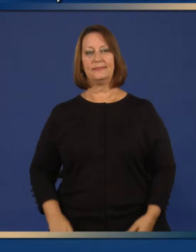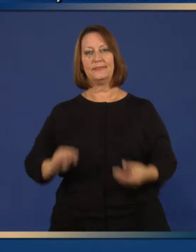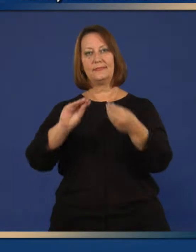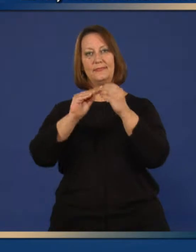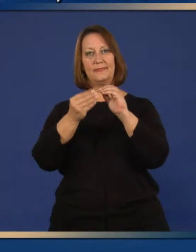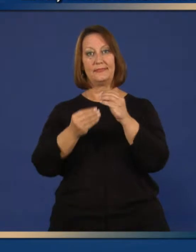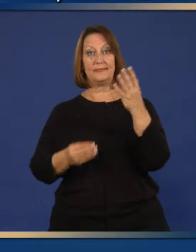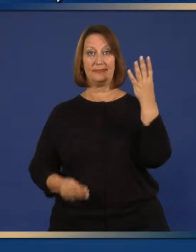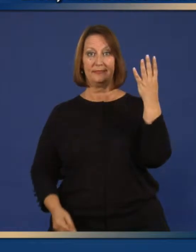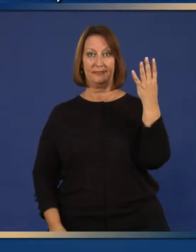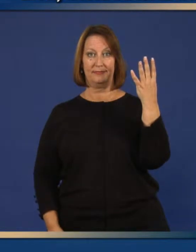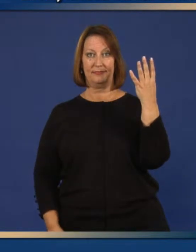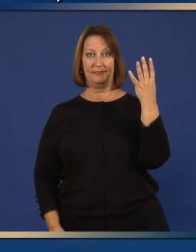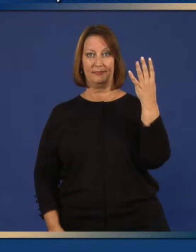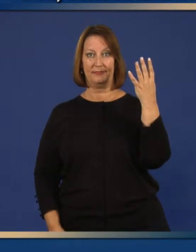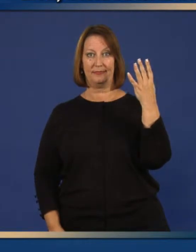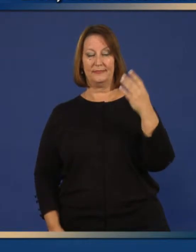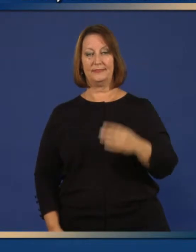4.